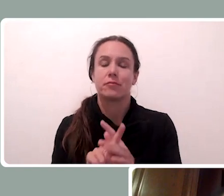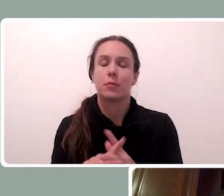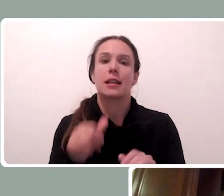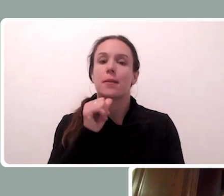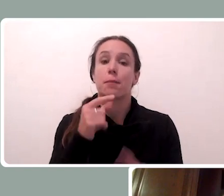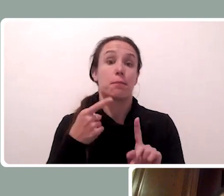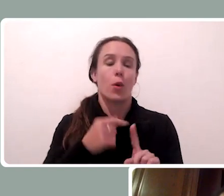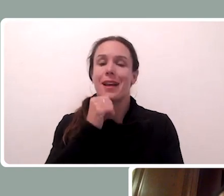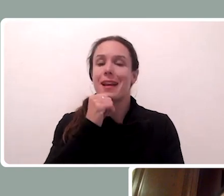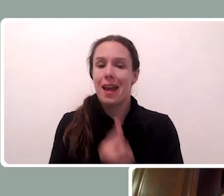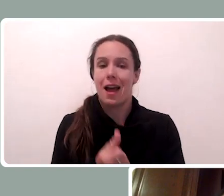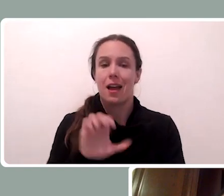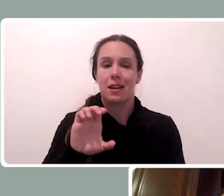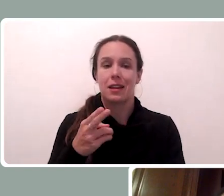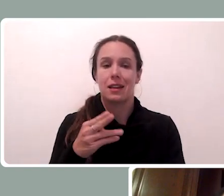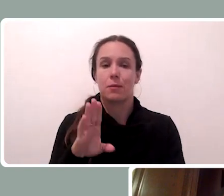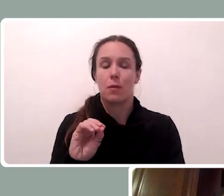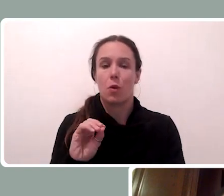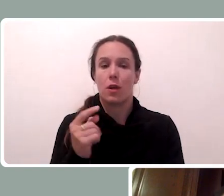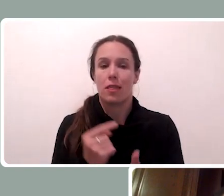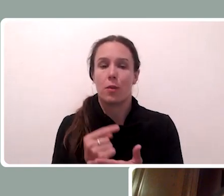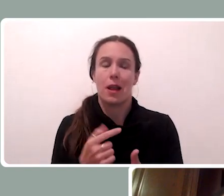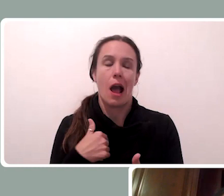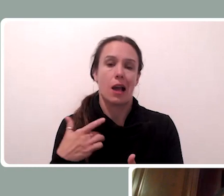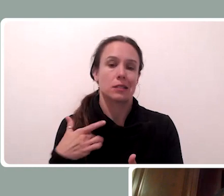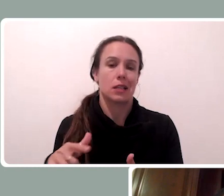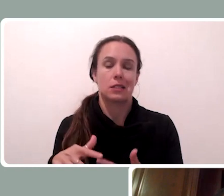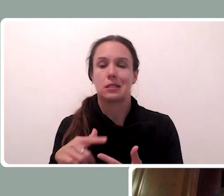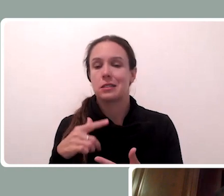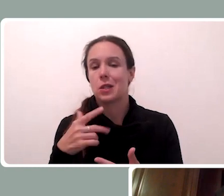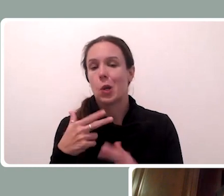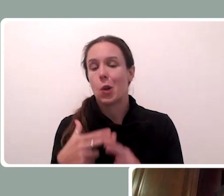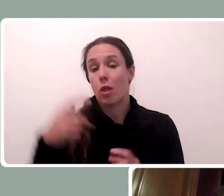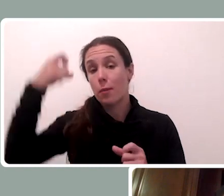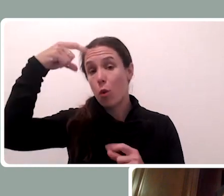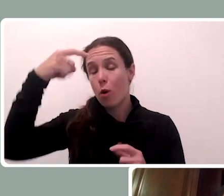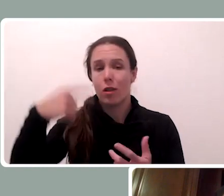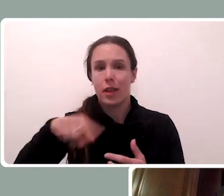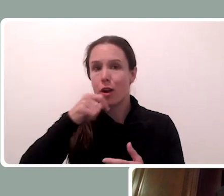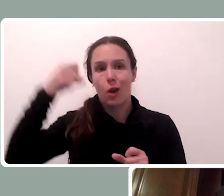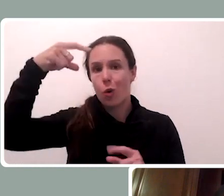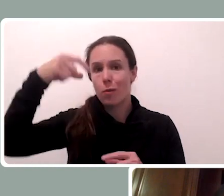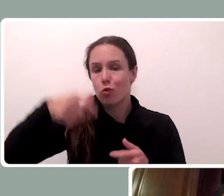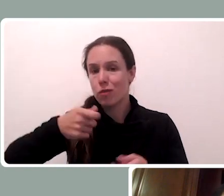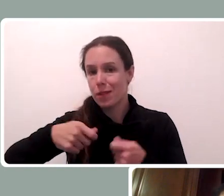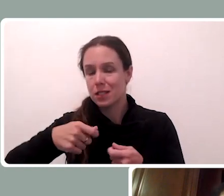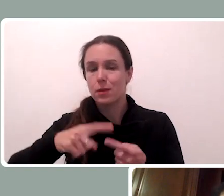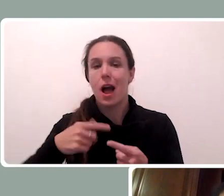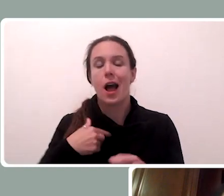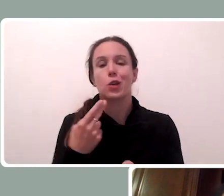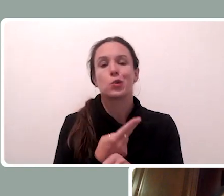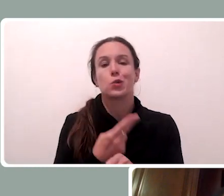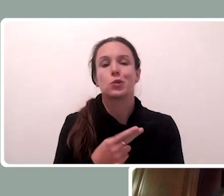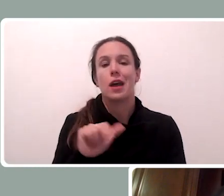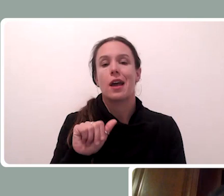chemotherapy. Technically, I like to not call them hormonal therapies because they are not hormone replacement. I like to use the term anti-estrogen therapy